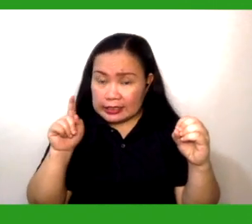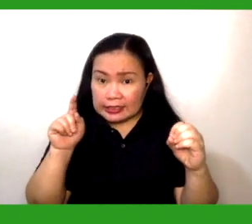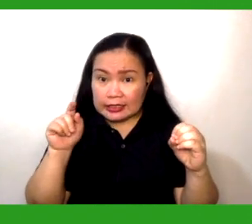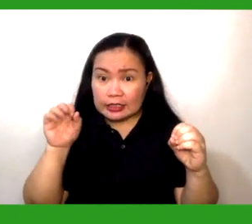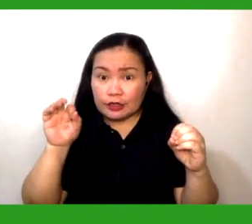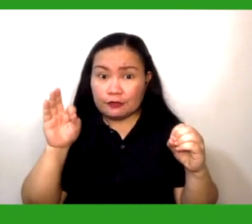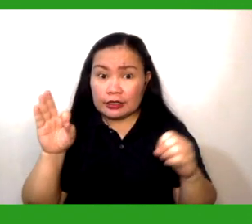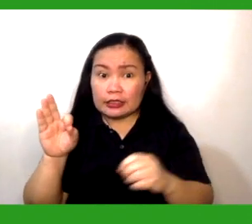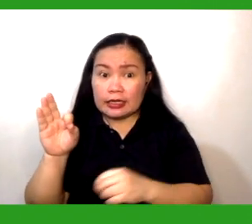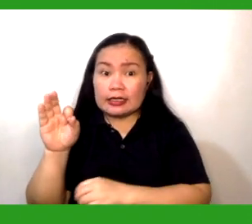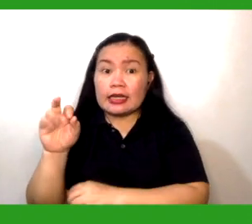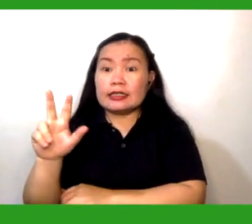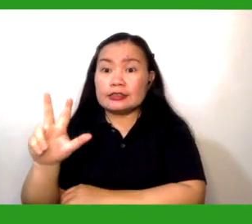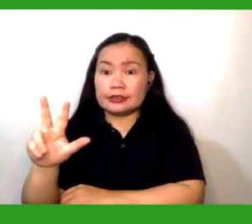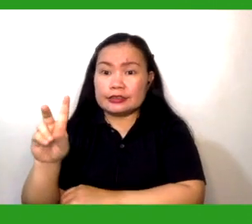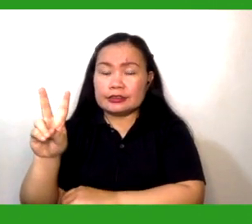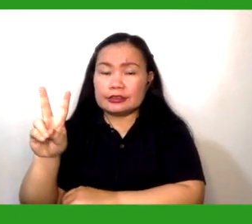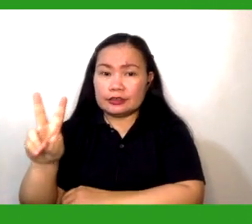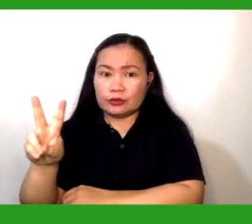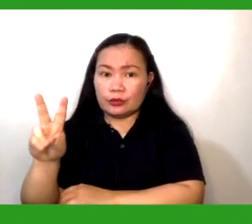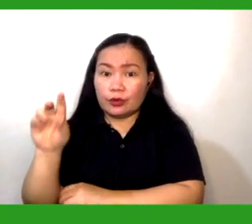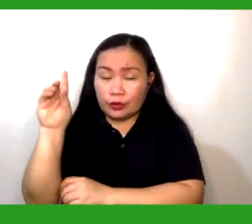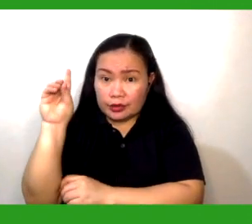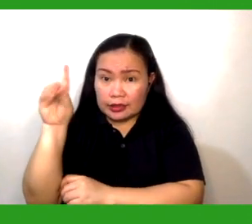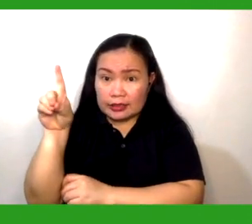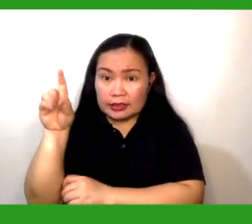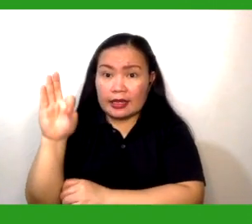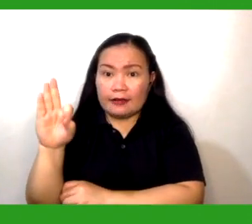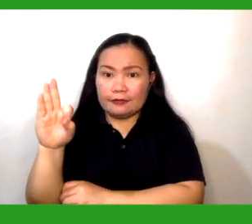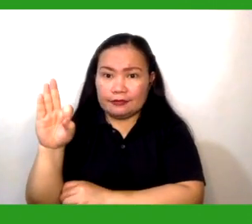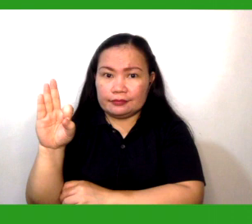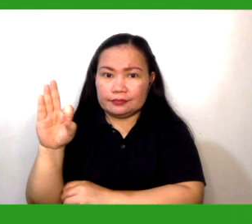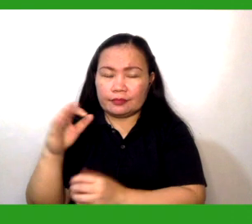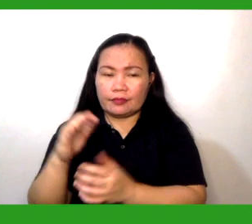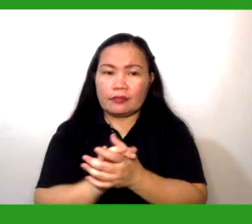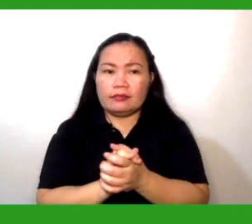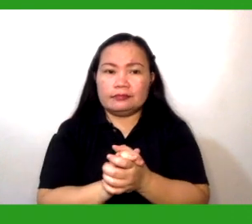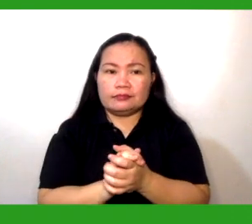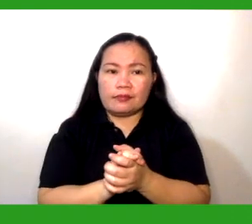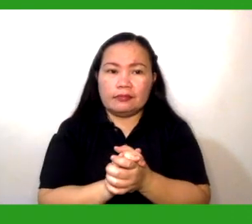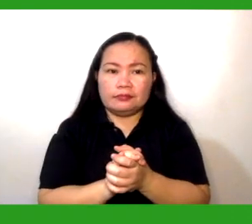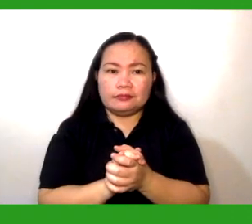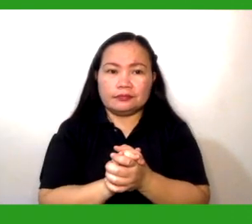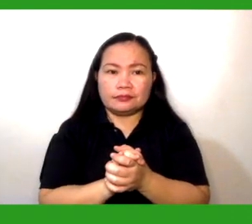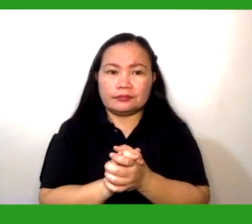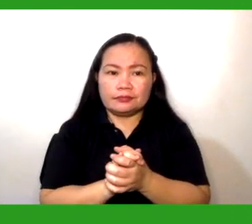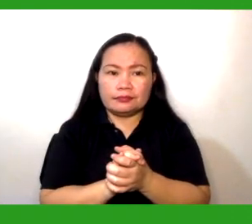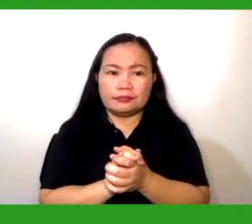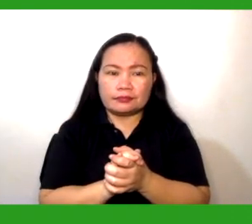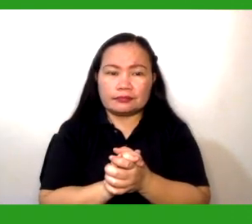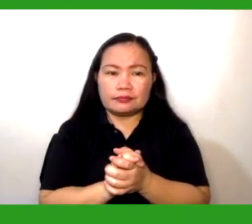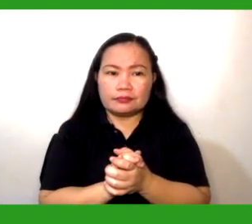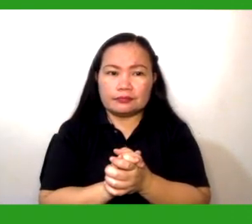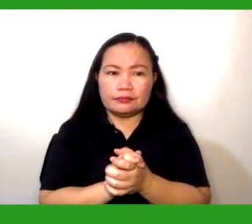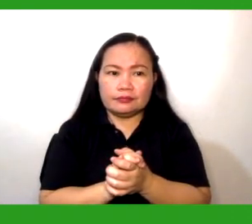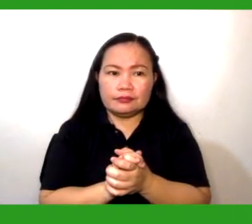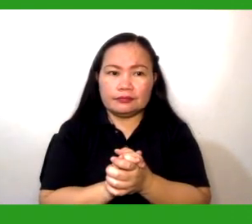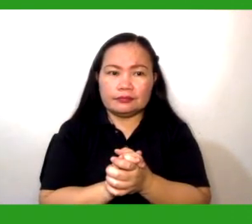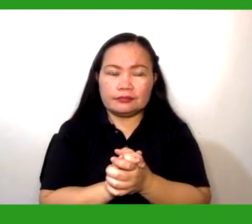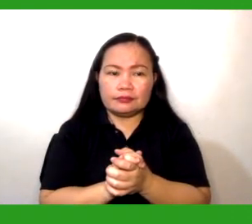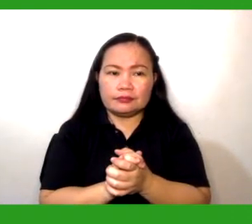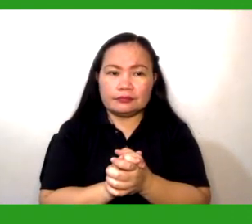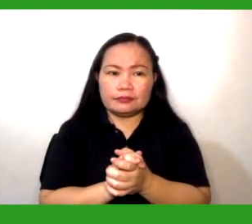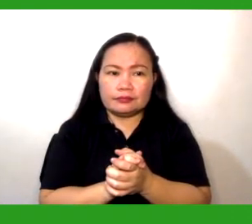degree Fahrenheit is 32 degrees Fahrenheit. So, yun po ang pagkakaiba nila. So, the